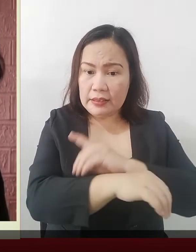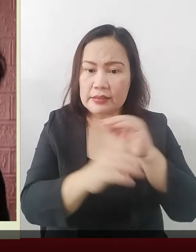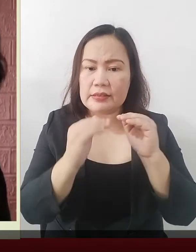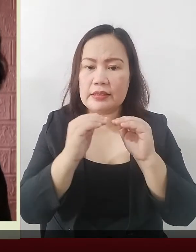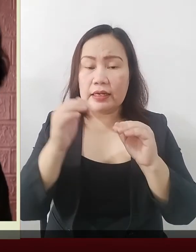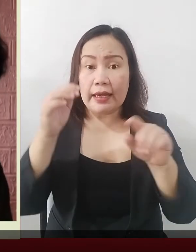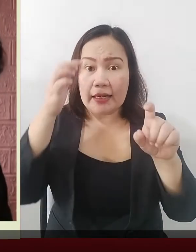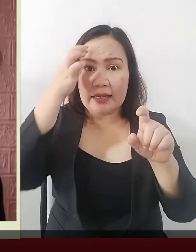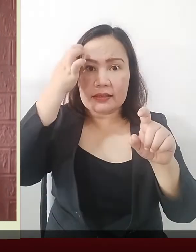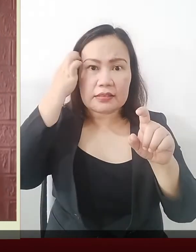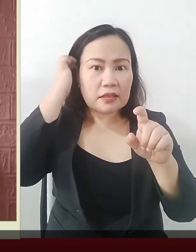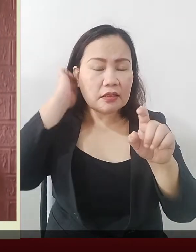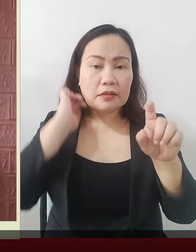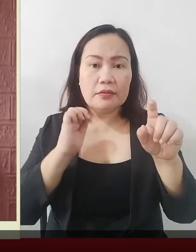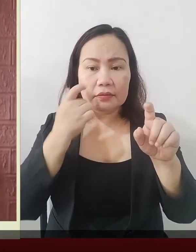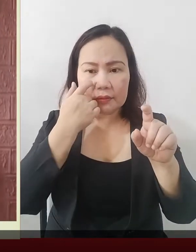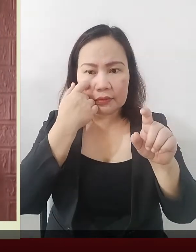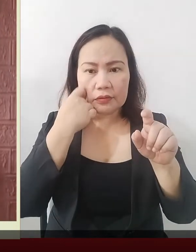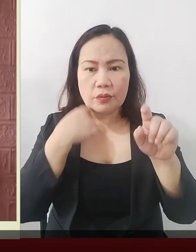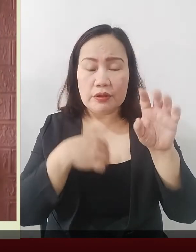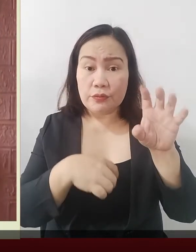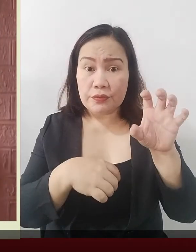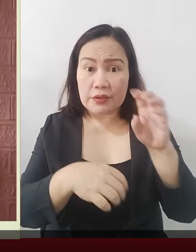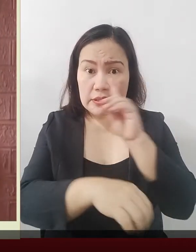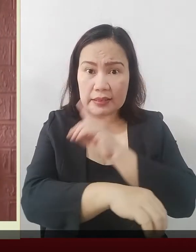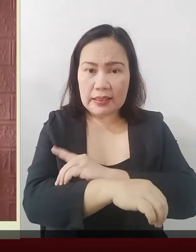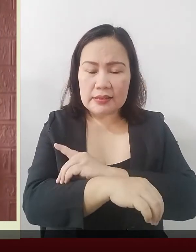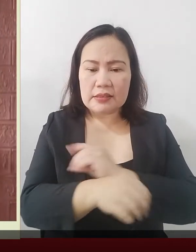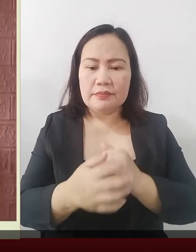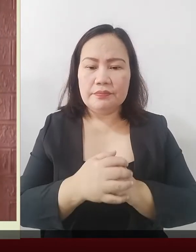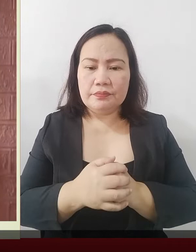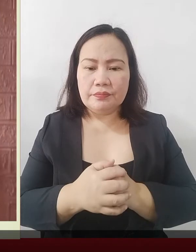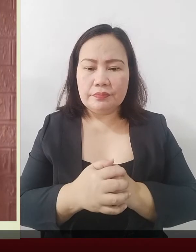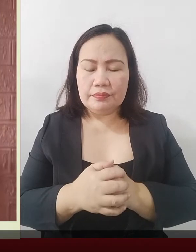is equal to, or 15